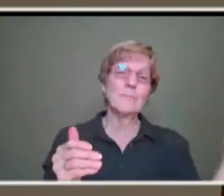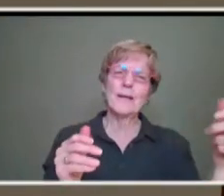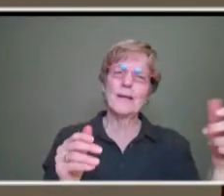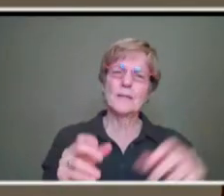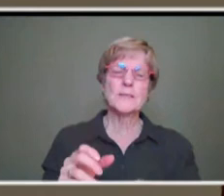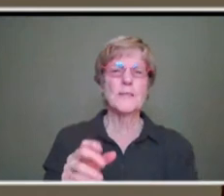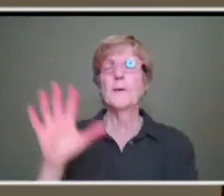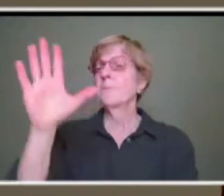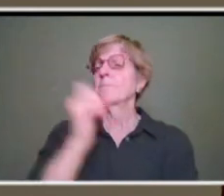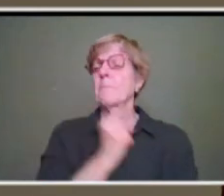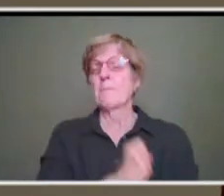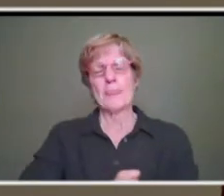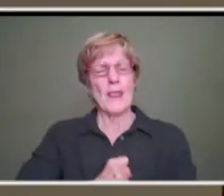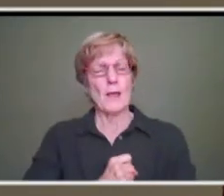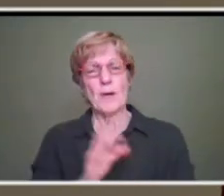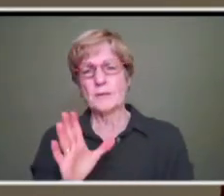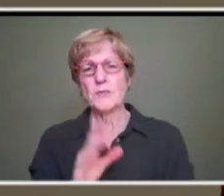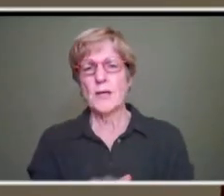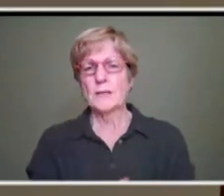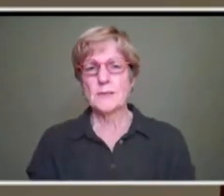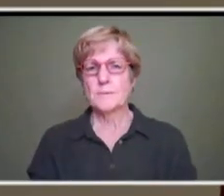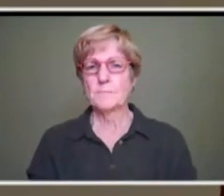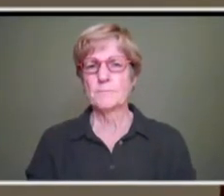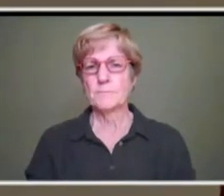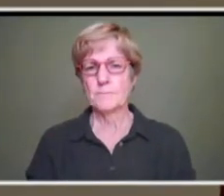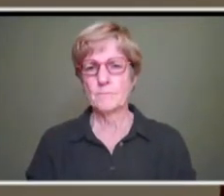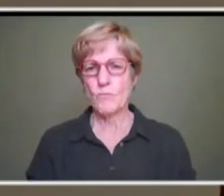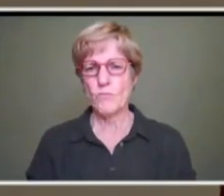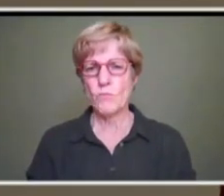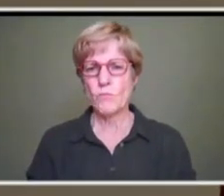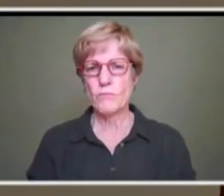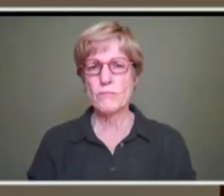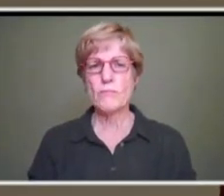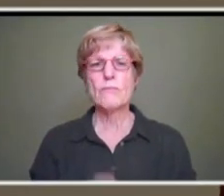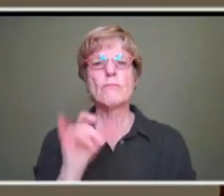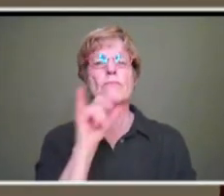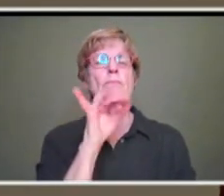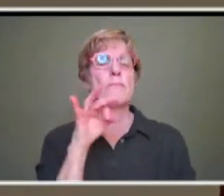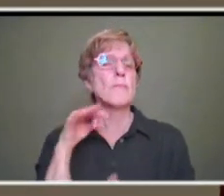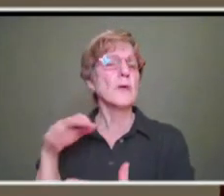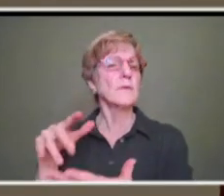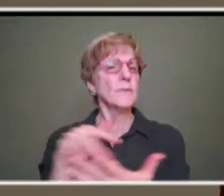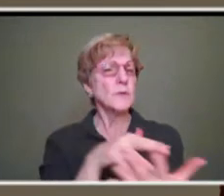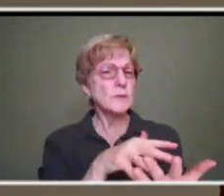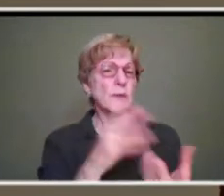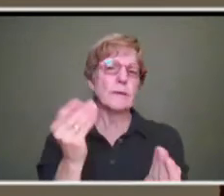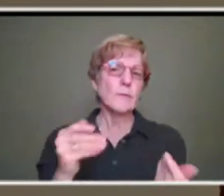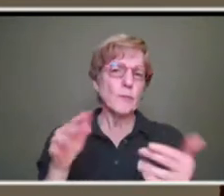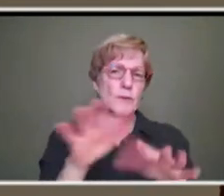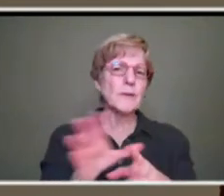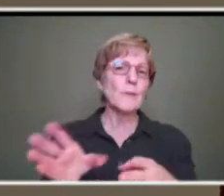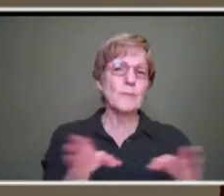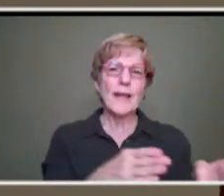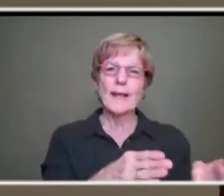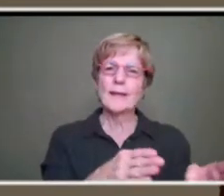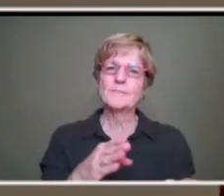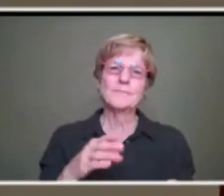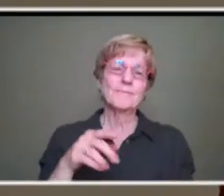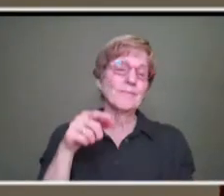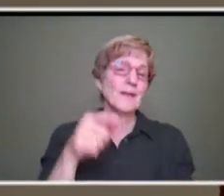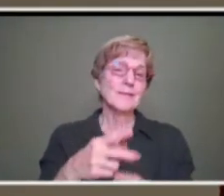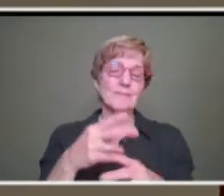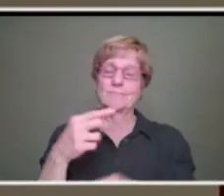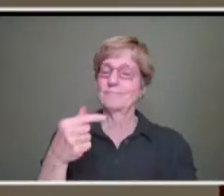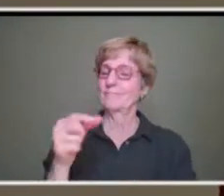apologize um if you study real estate or planning this is gentrification